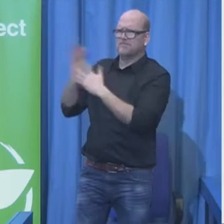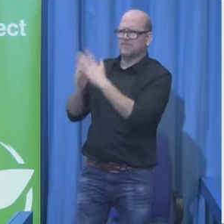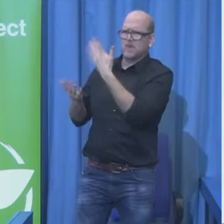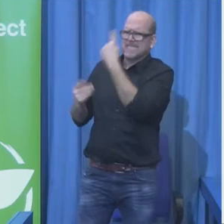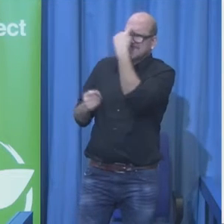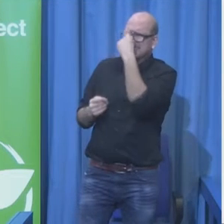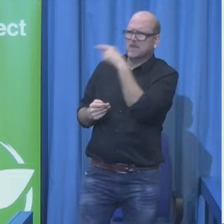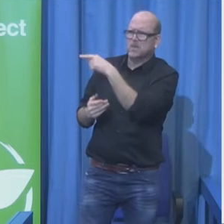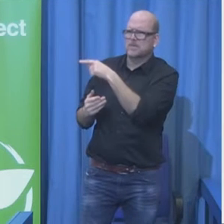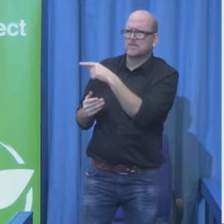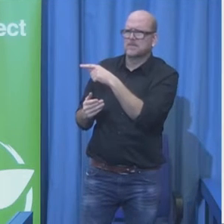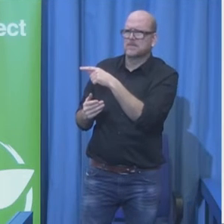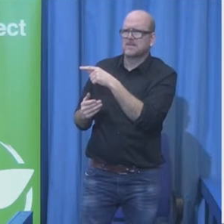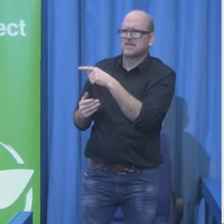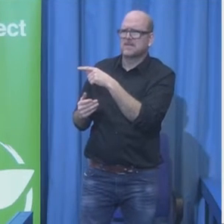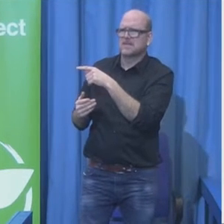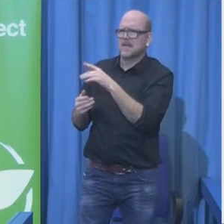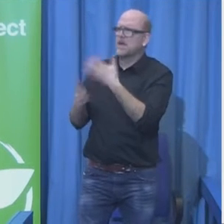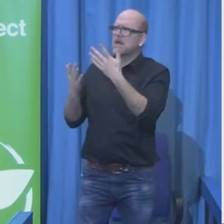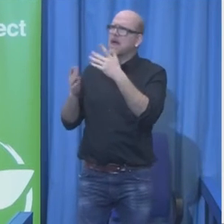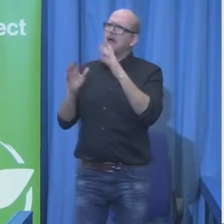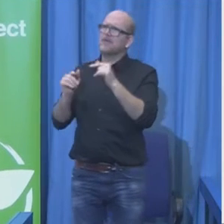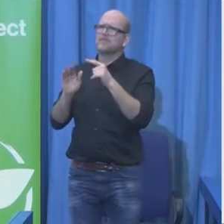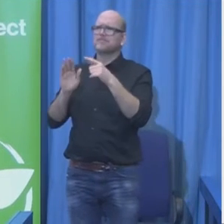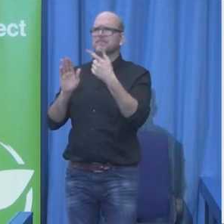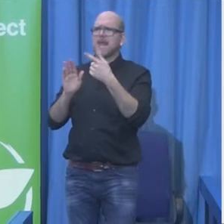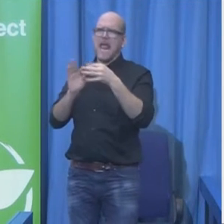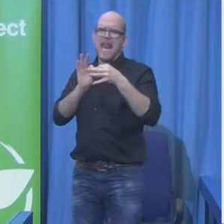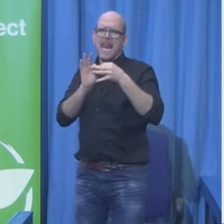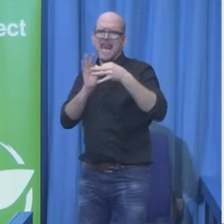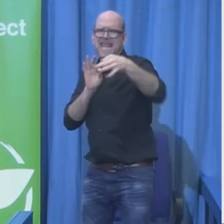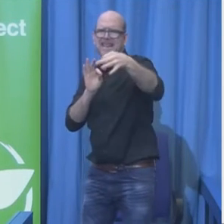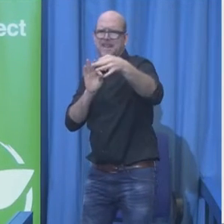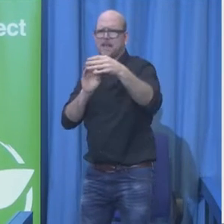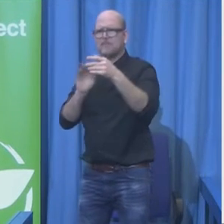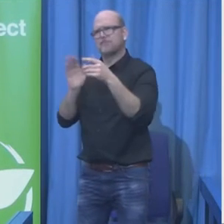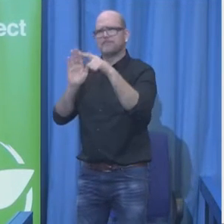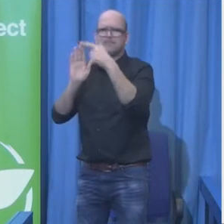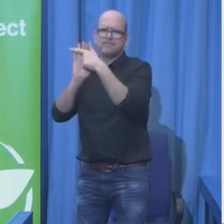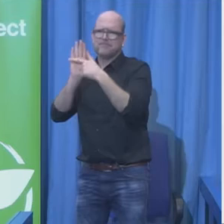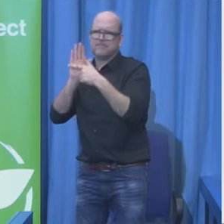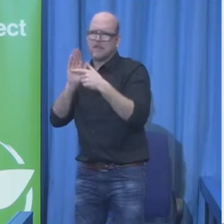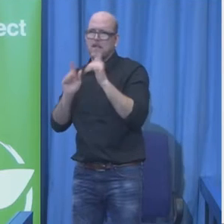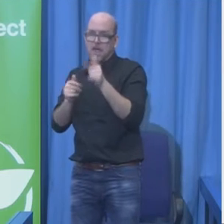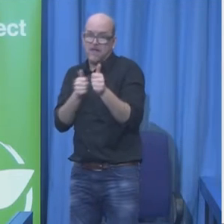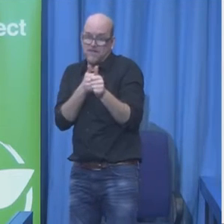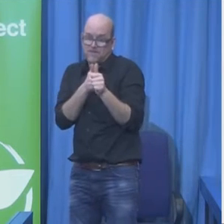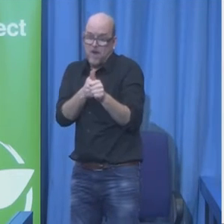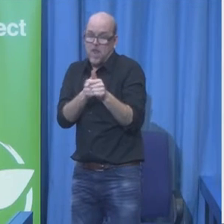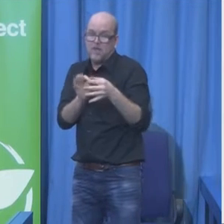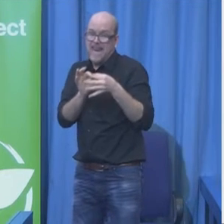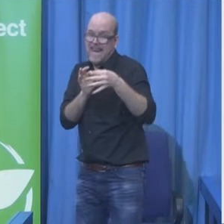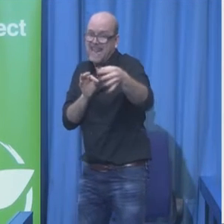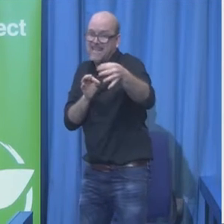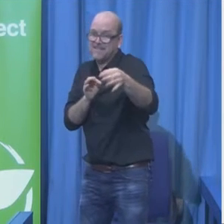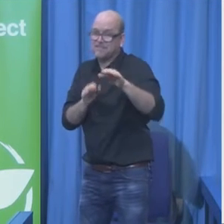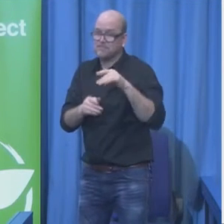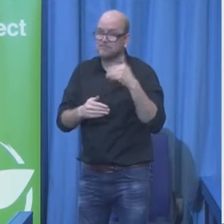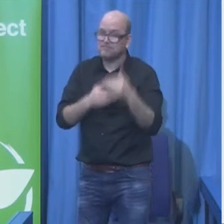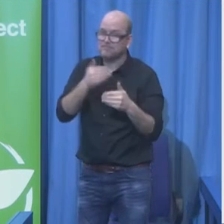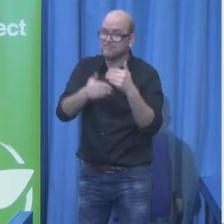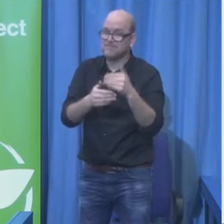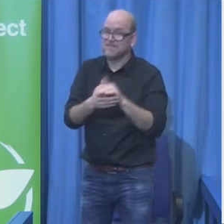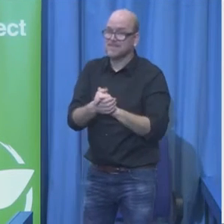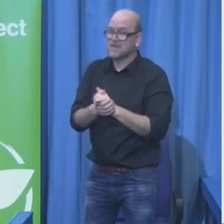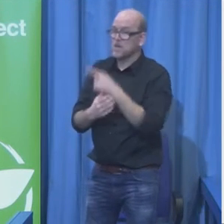improved. I have been told that we can go on for another 20 minutes. So you should be getting ready in a minute to make